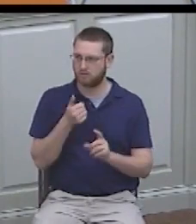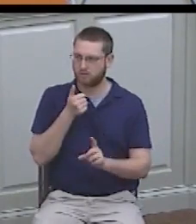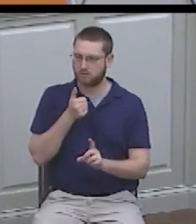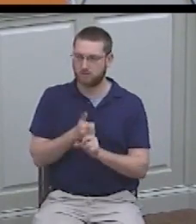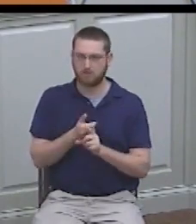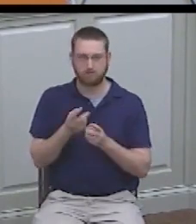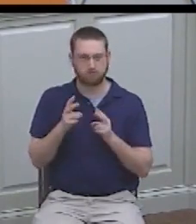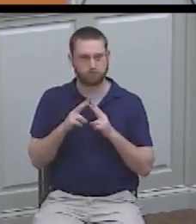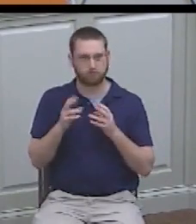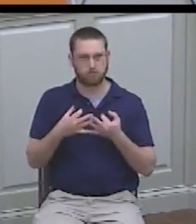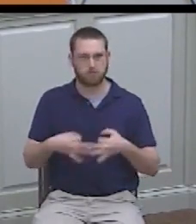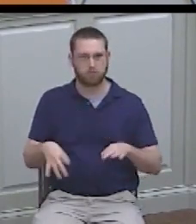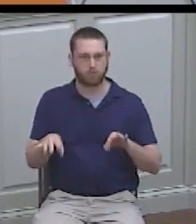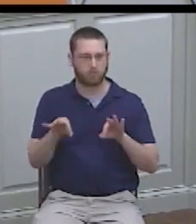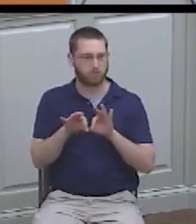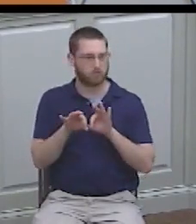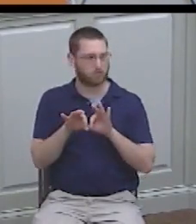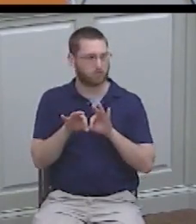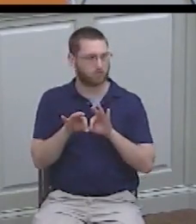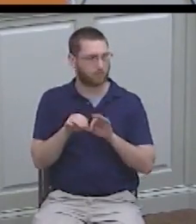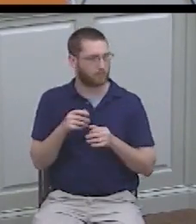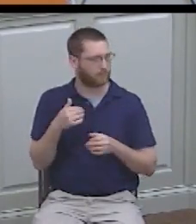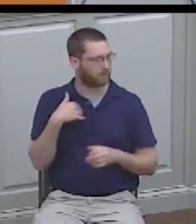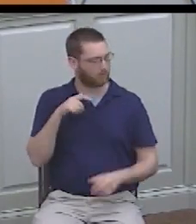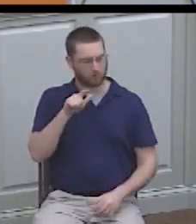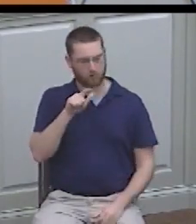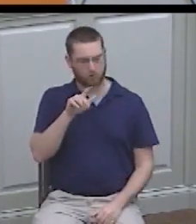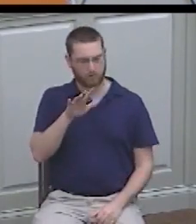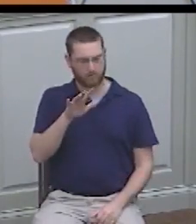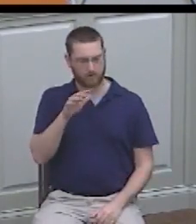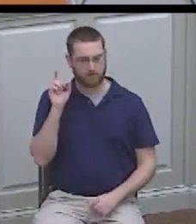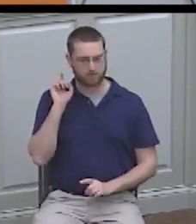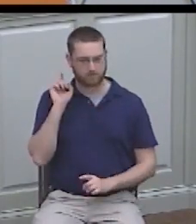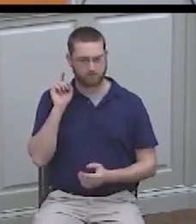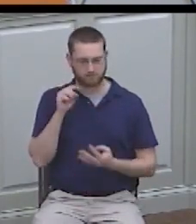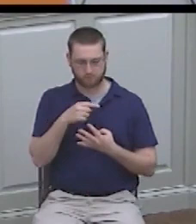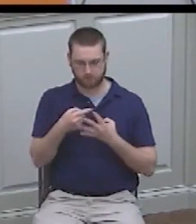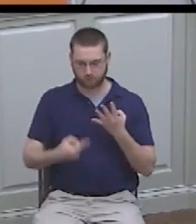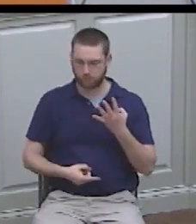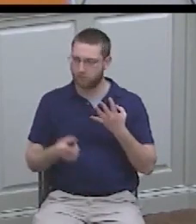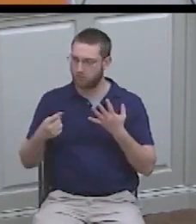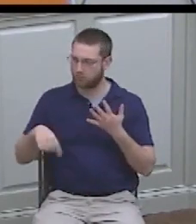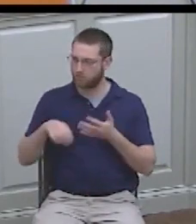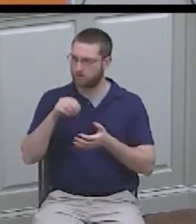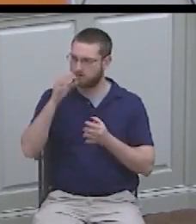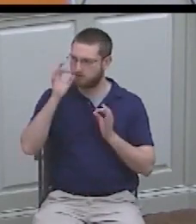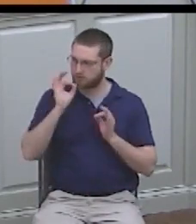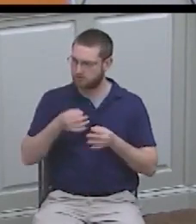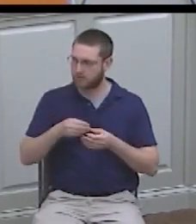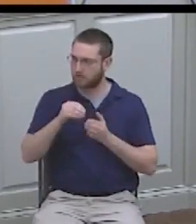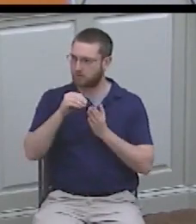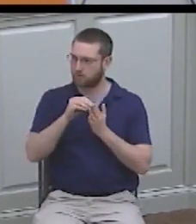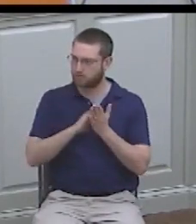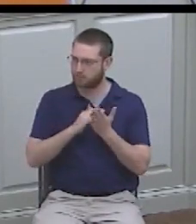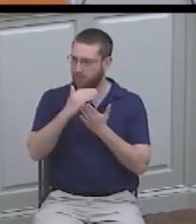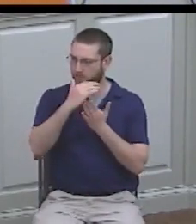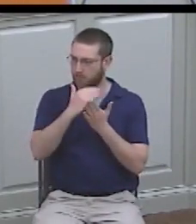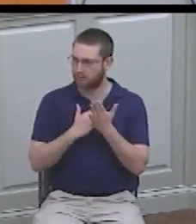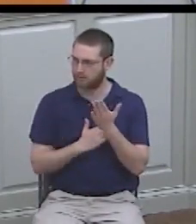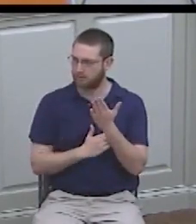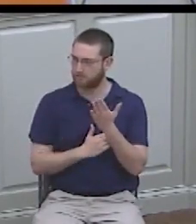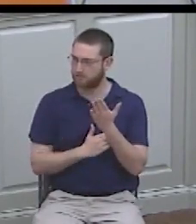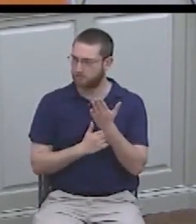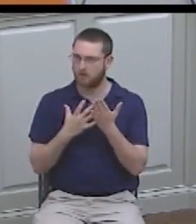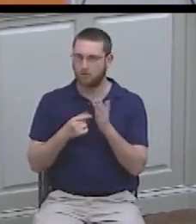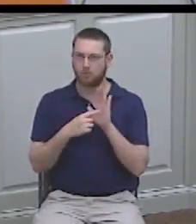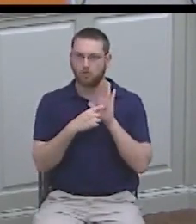they are important, and there are 25 of them that you decided and listed as how you would like to hold yourself out to